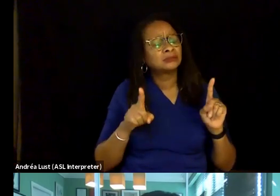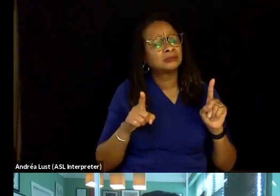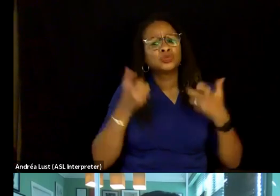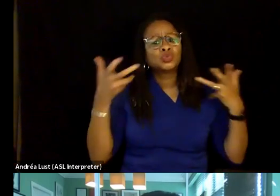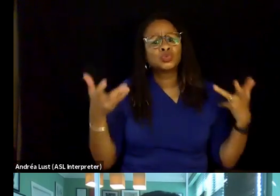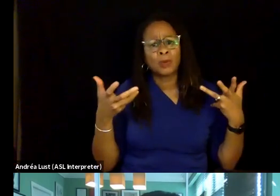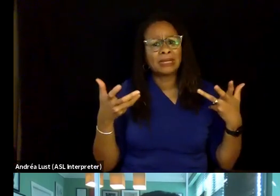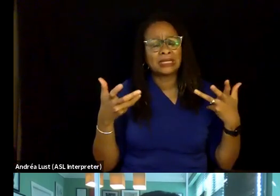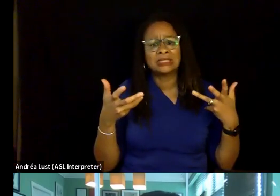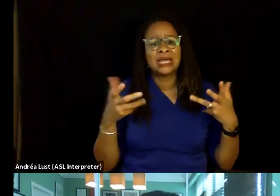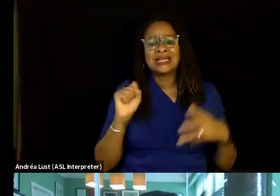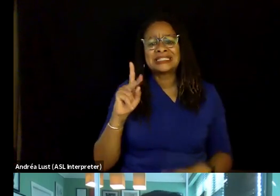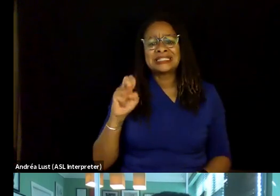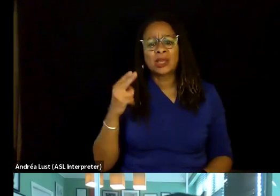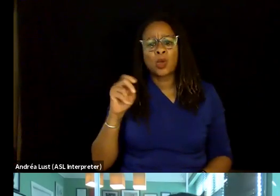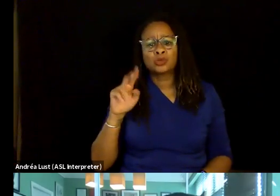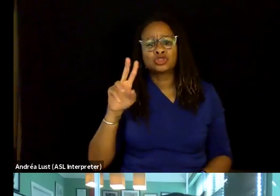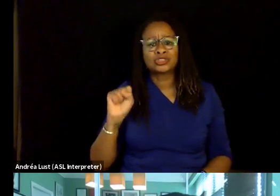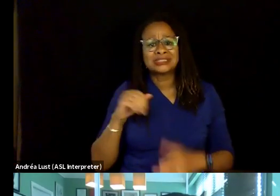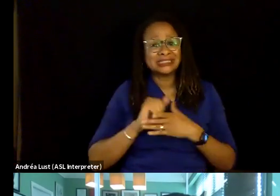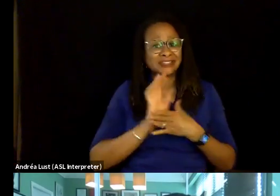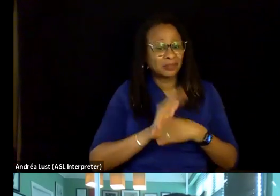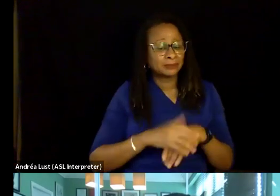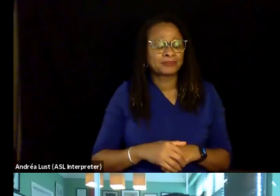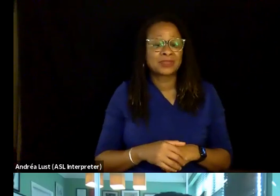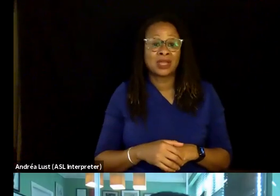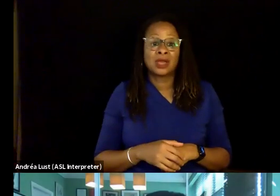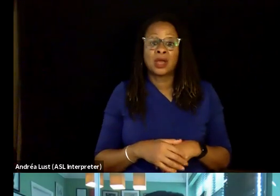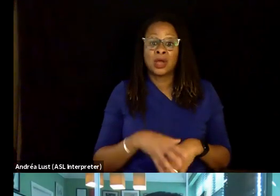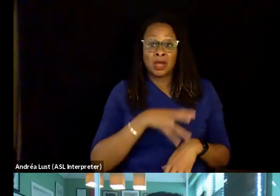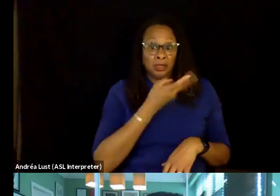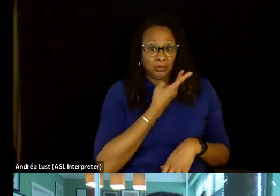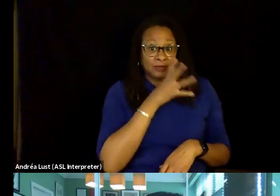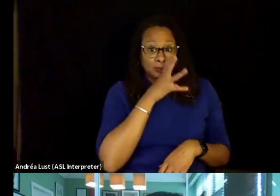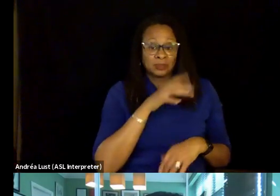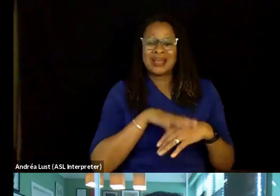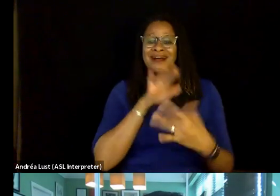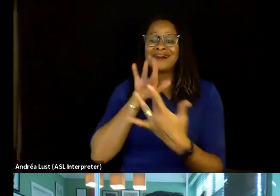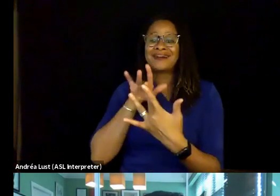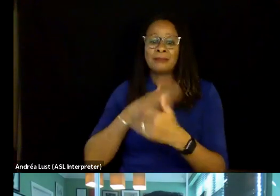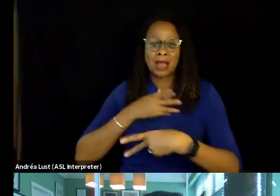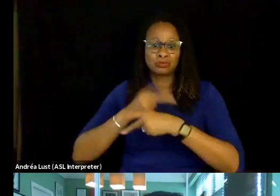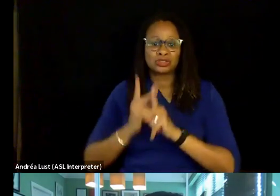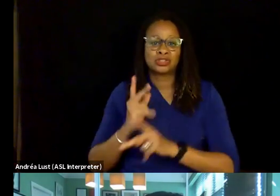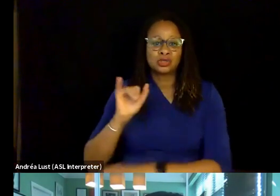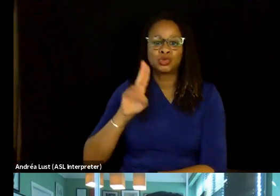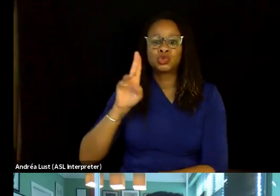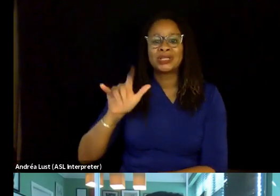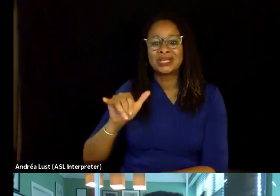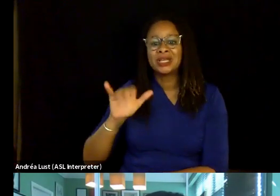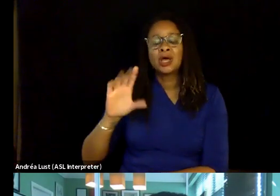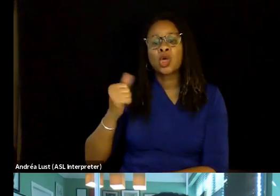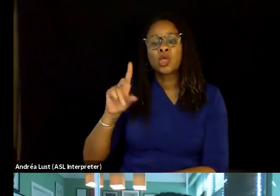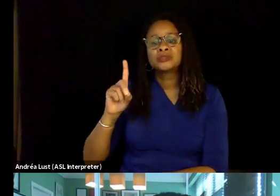many stakeholders in this film. So after we spoke, I reached out to my producer, Julie Goldman, and I said,